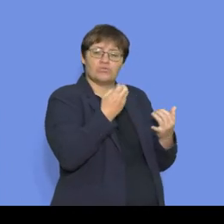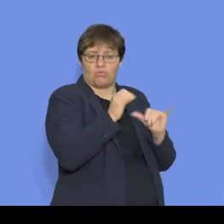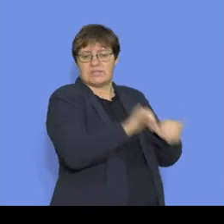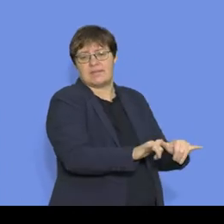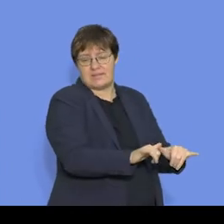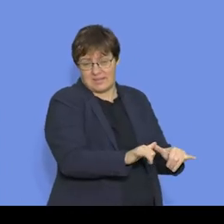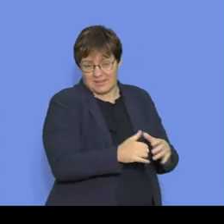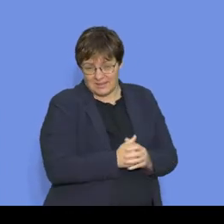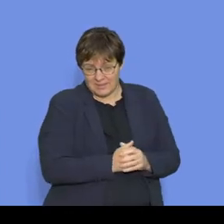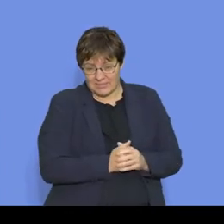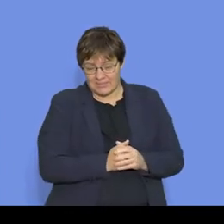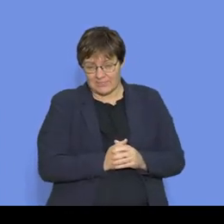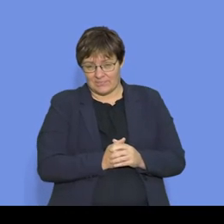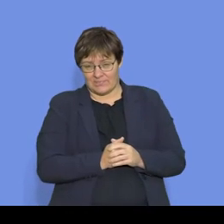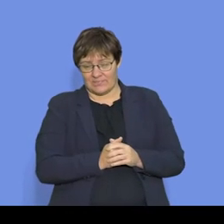of stones.